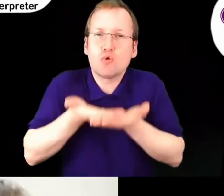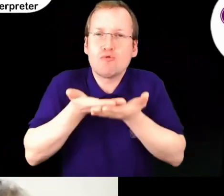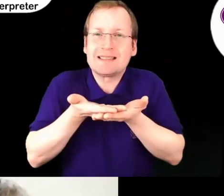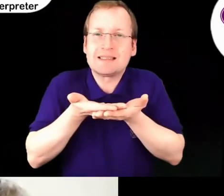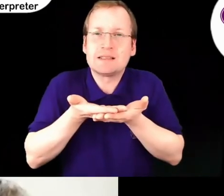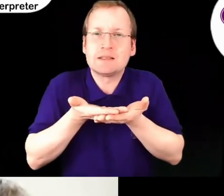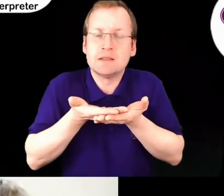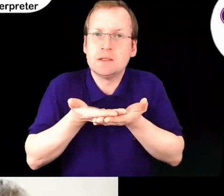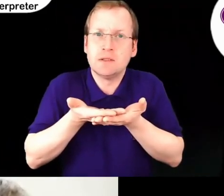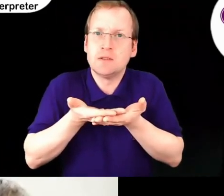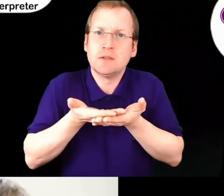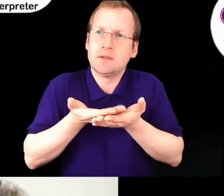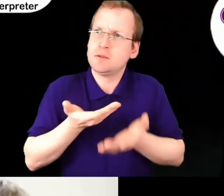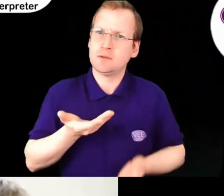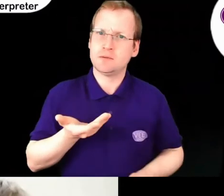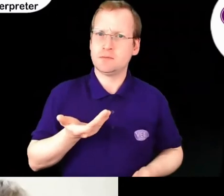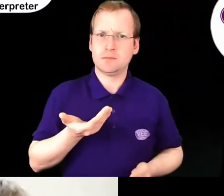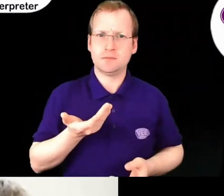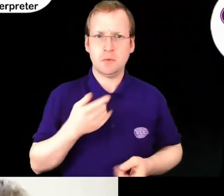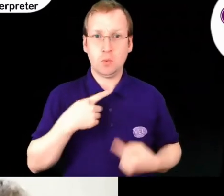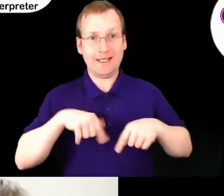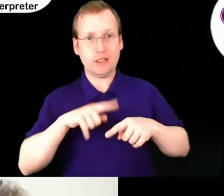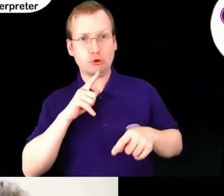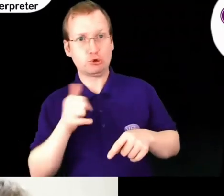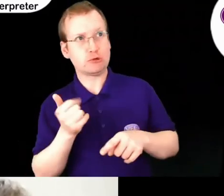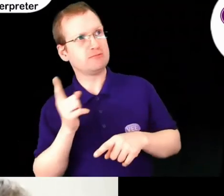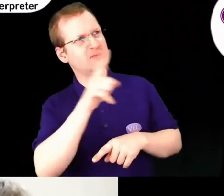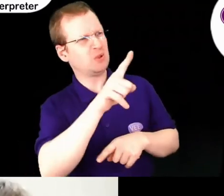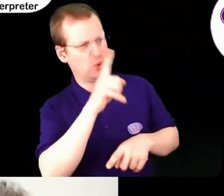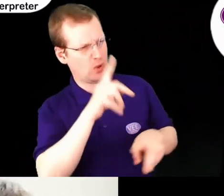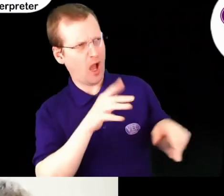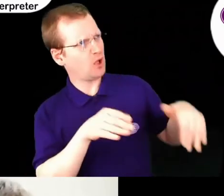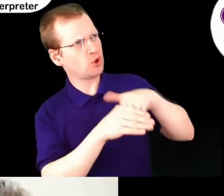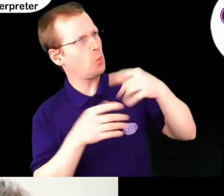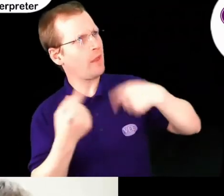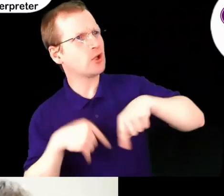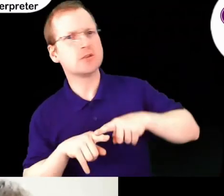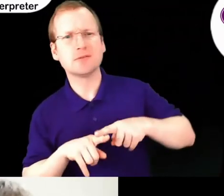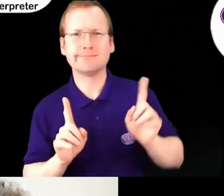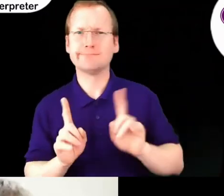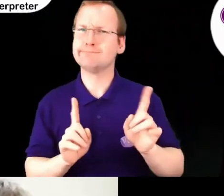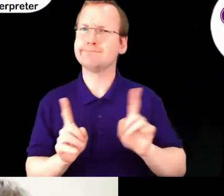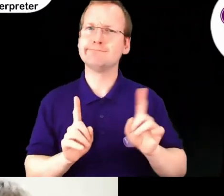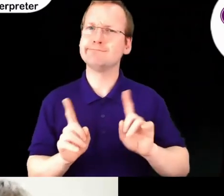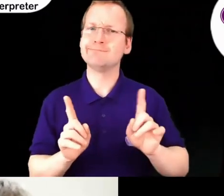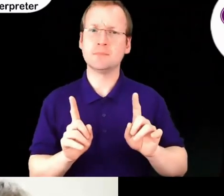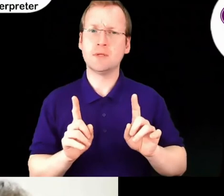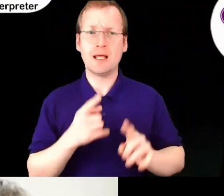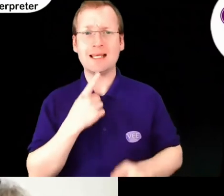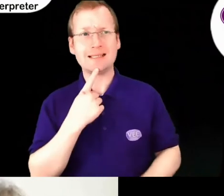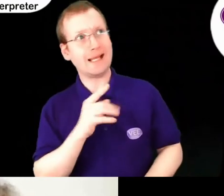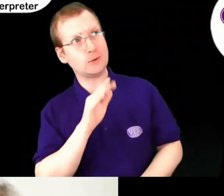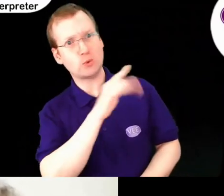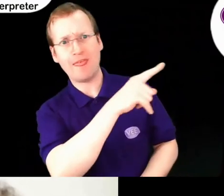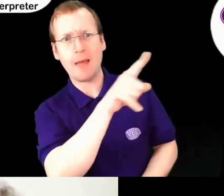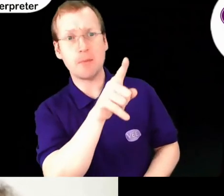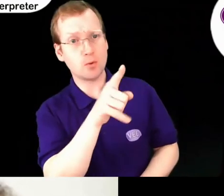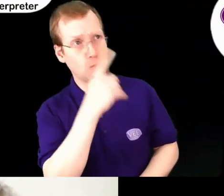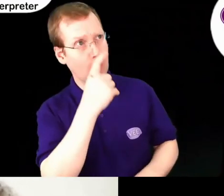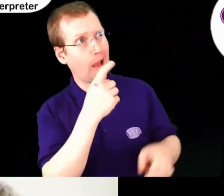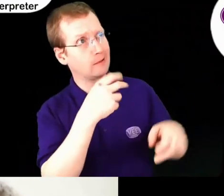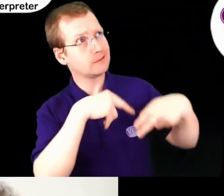And I don't see any reason to retaliate and say, you can't sit at the Eucharist with us. I think it's more a matter of saying, you can sit